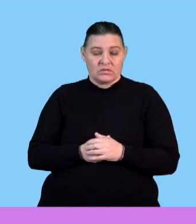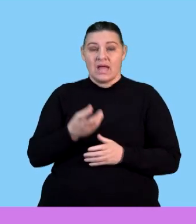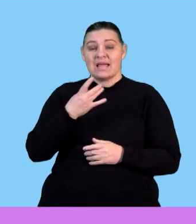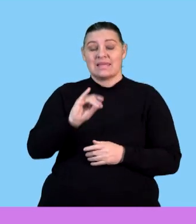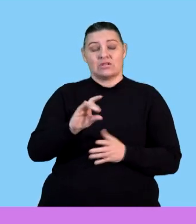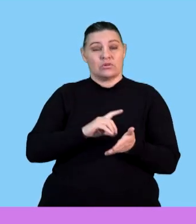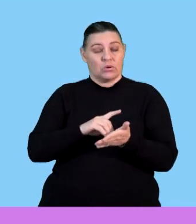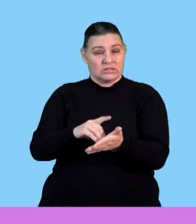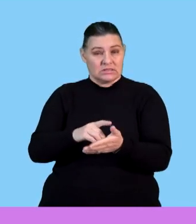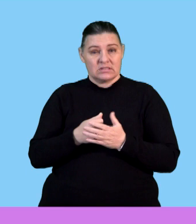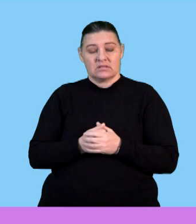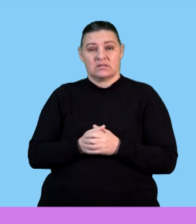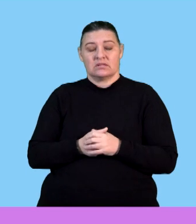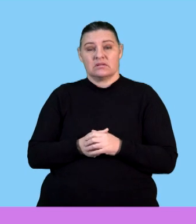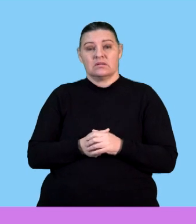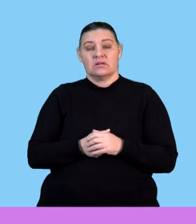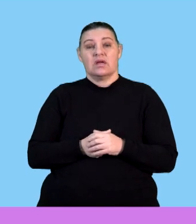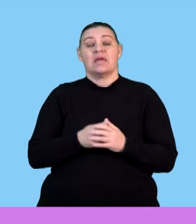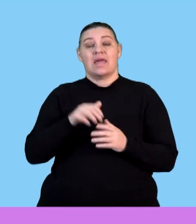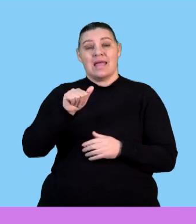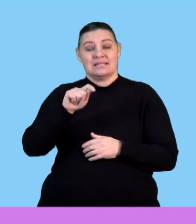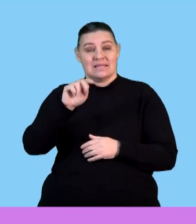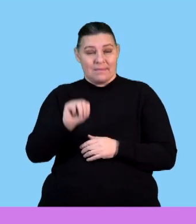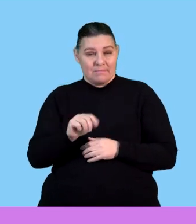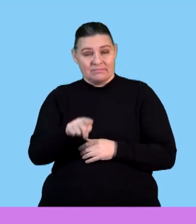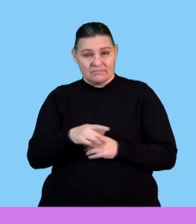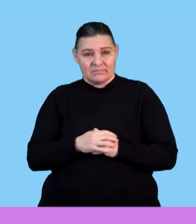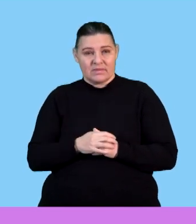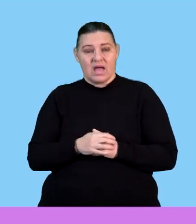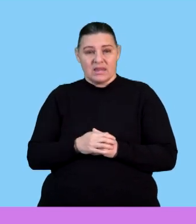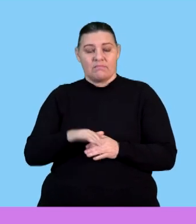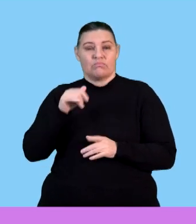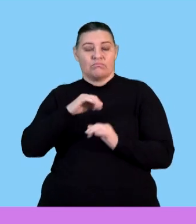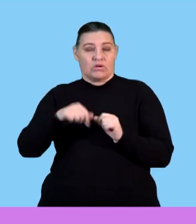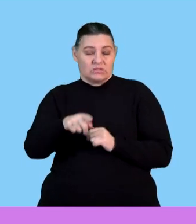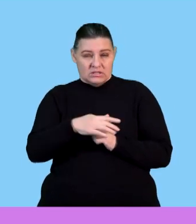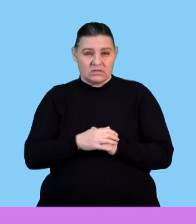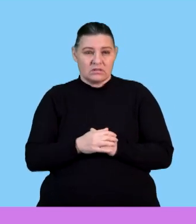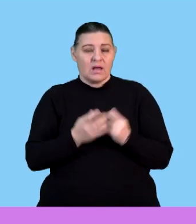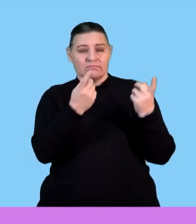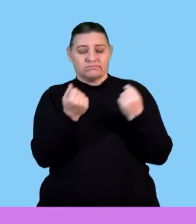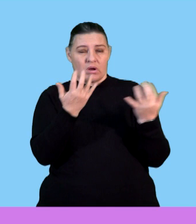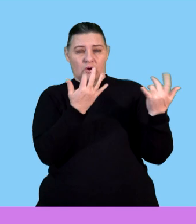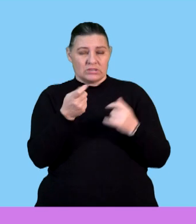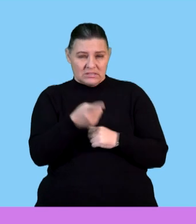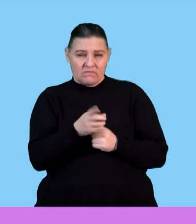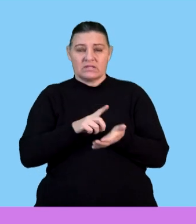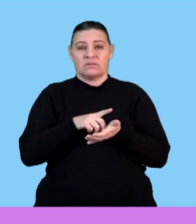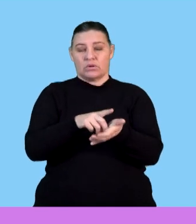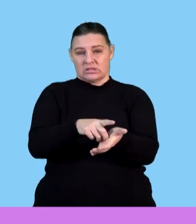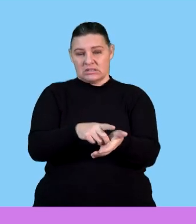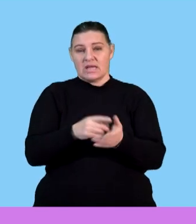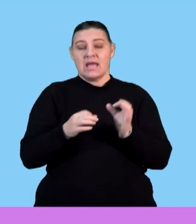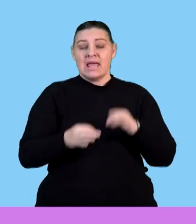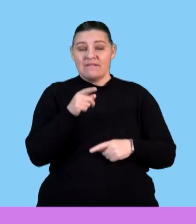So for cash deposits, and then you have at the ATM and at a branch. So calculate the cost of the